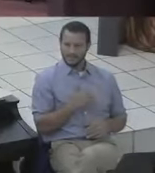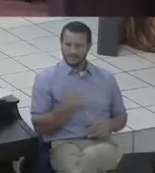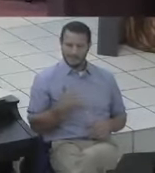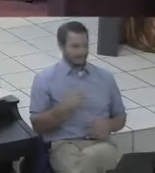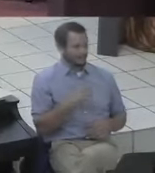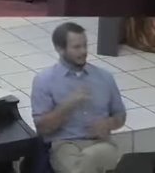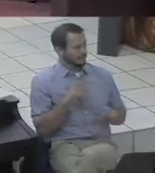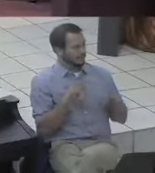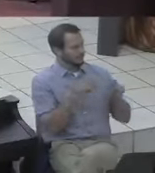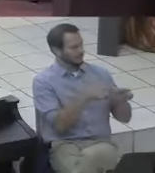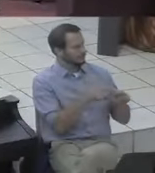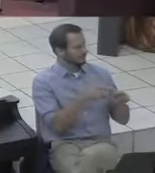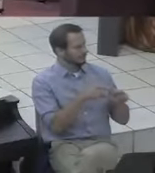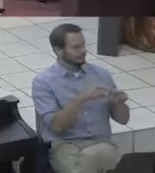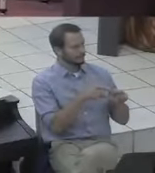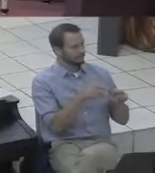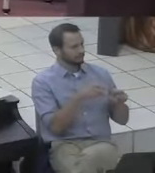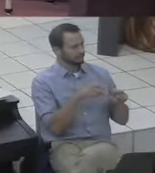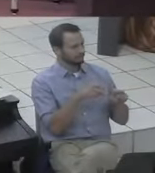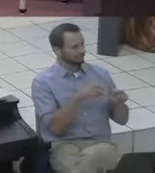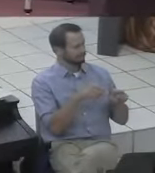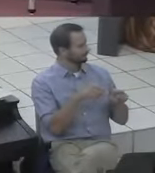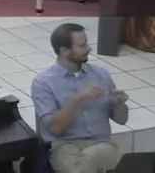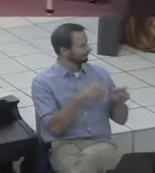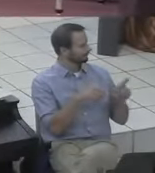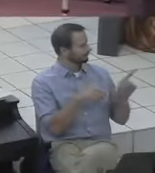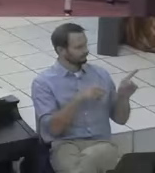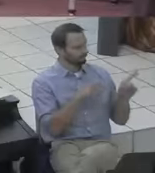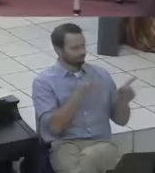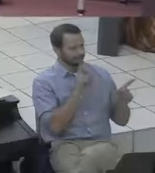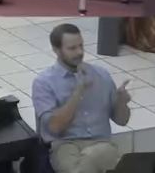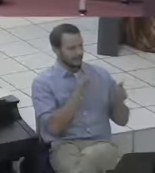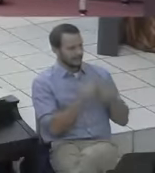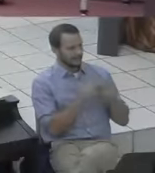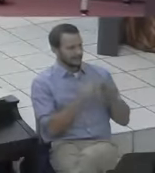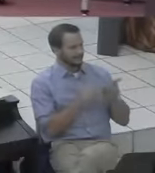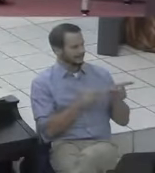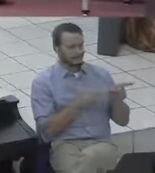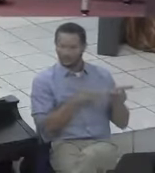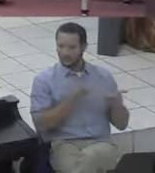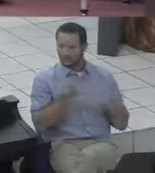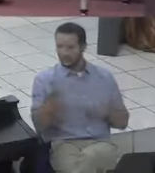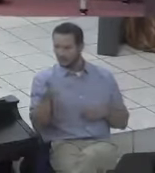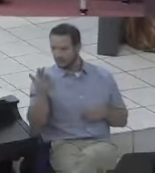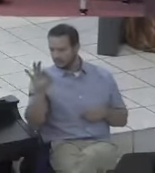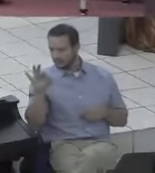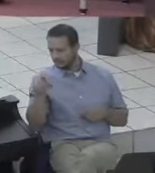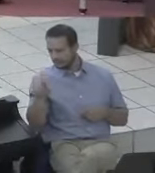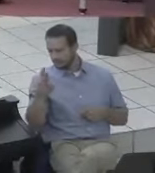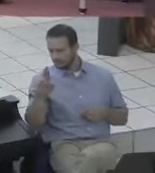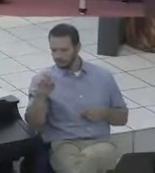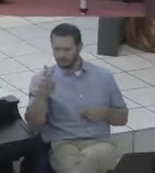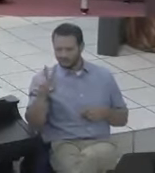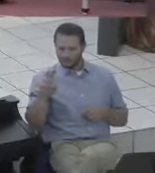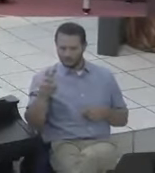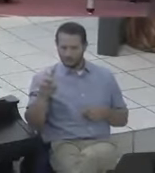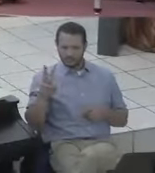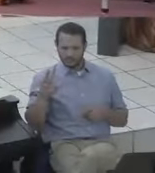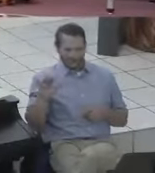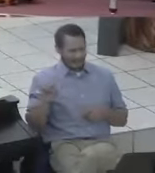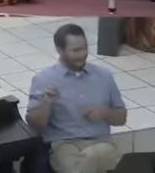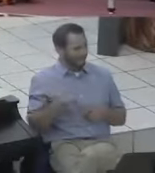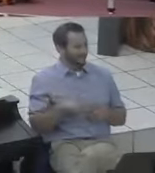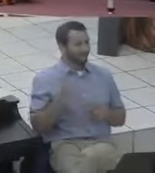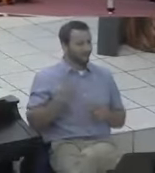see Knut Pankneen, he is our vice moderator. He's up counting right now. If you can see Reverend Duane, you can see former